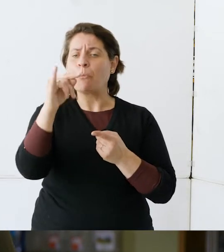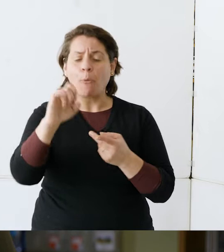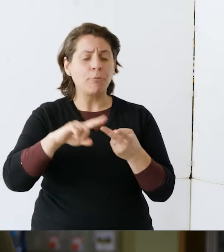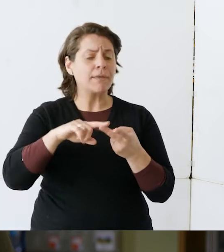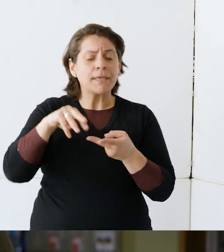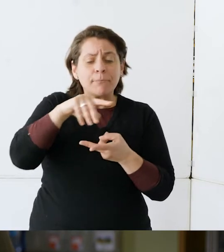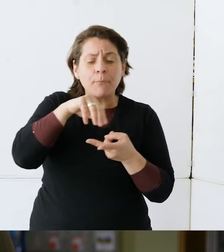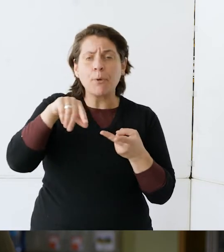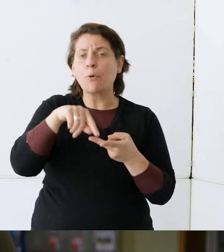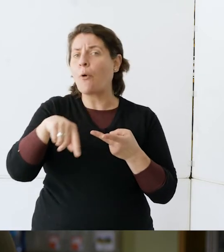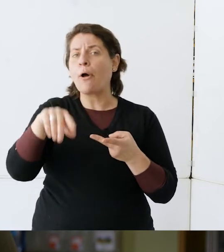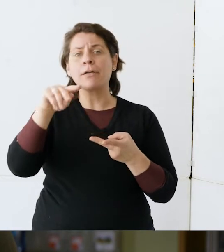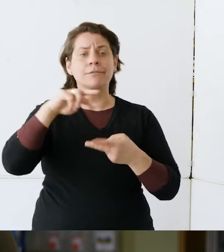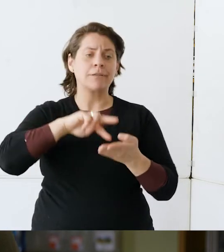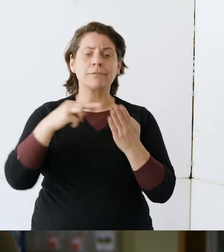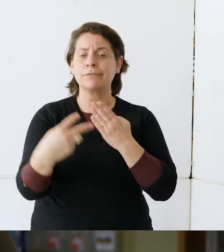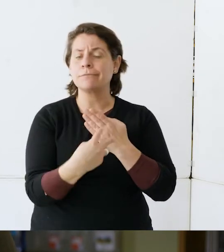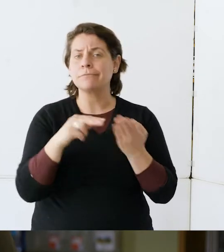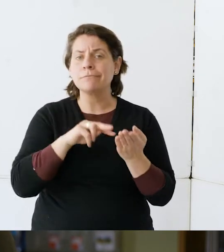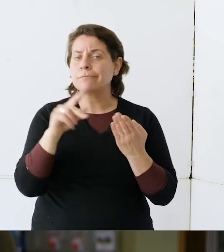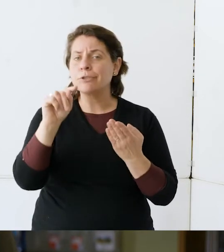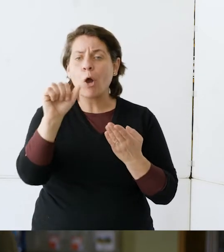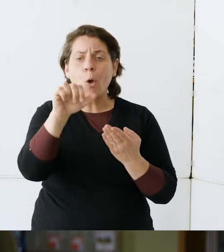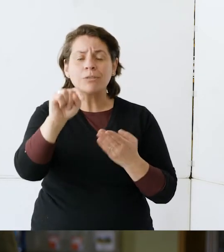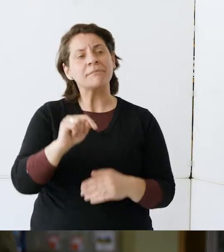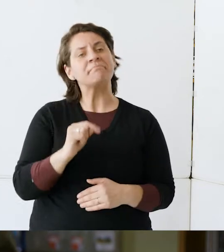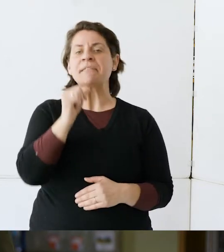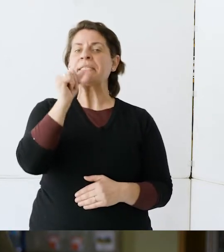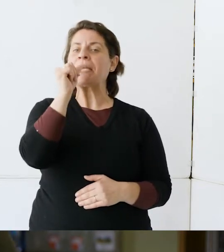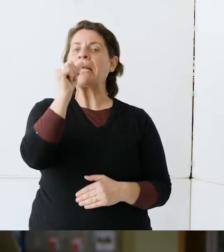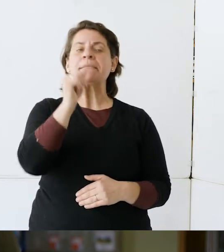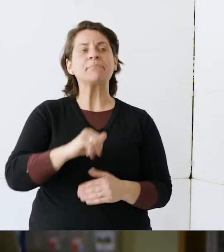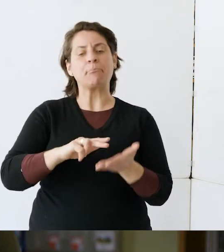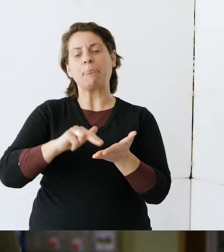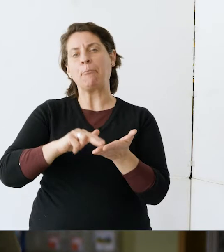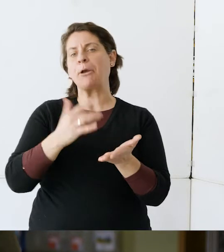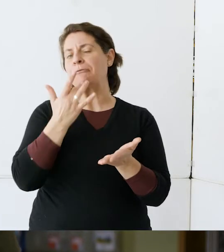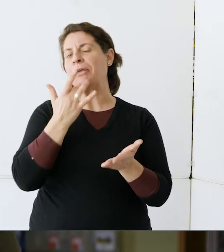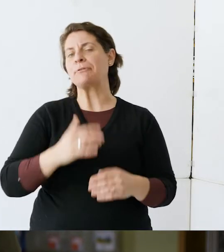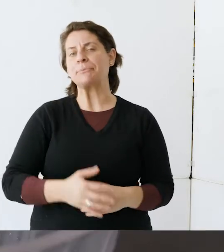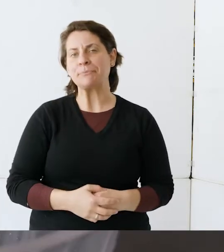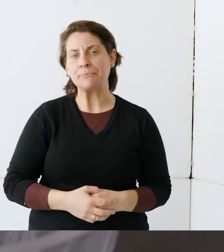and toast even. Kind of nutty, buttery flavor.